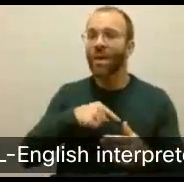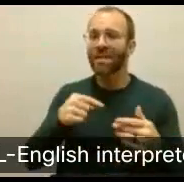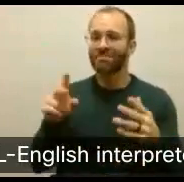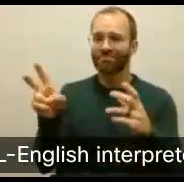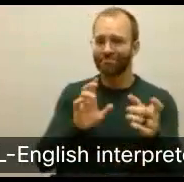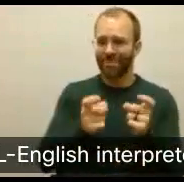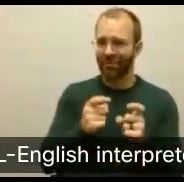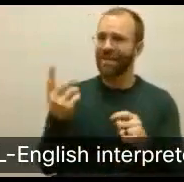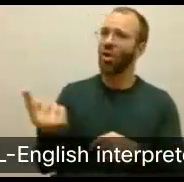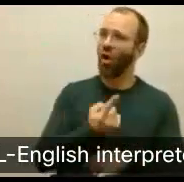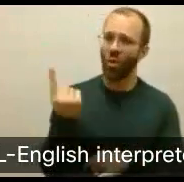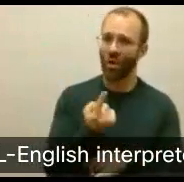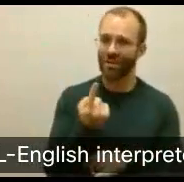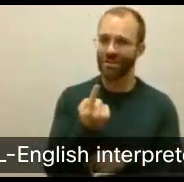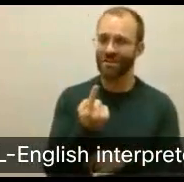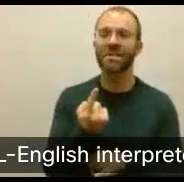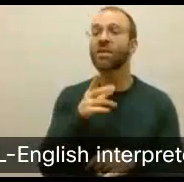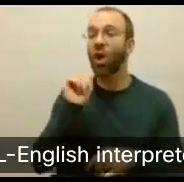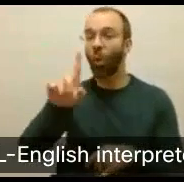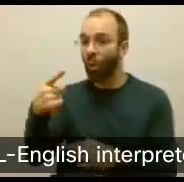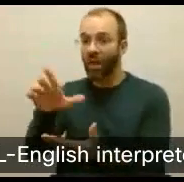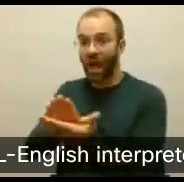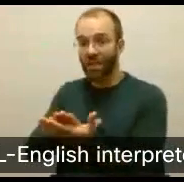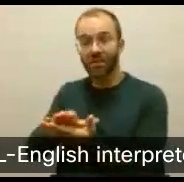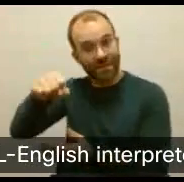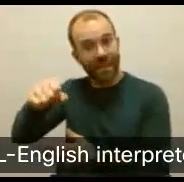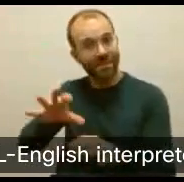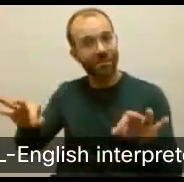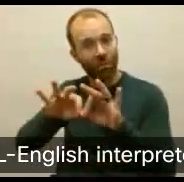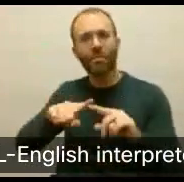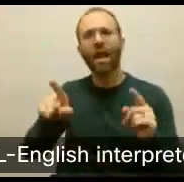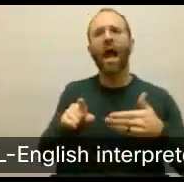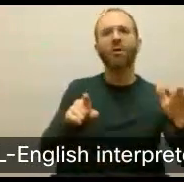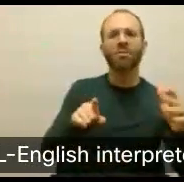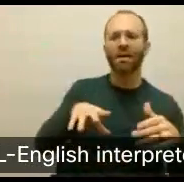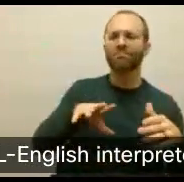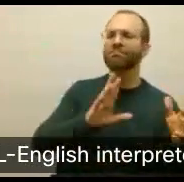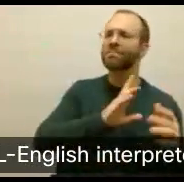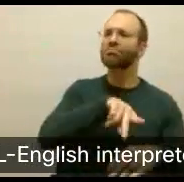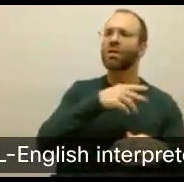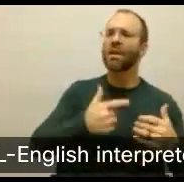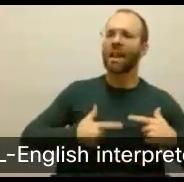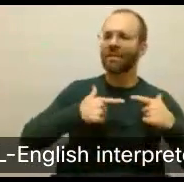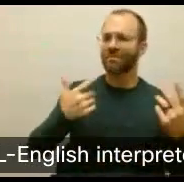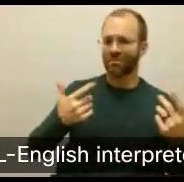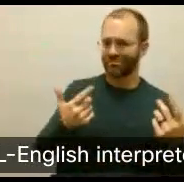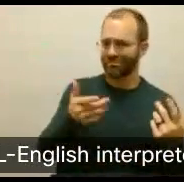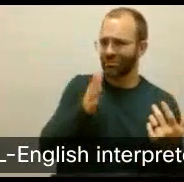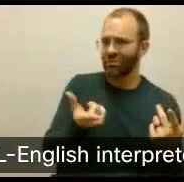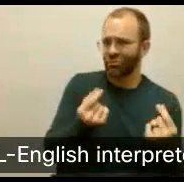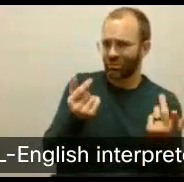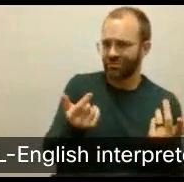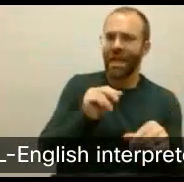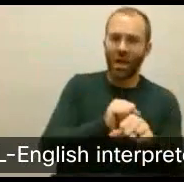academic skill. It's definitely important in academics, but we do it outside of academia as well. We paraphrase in our personal lives and at